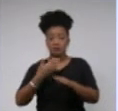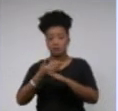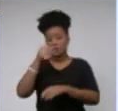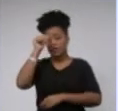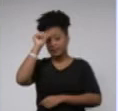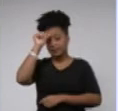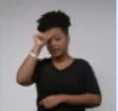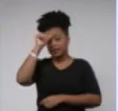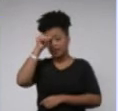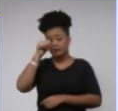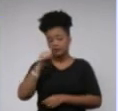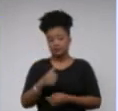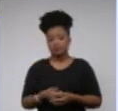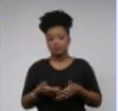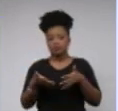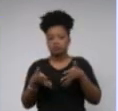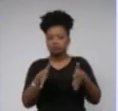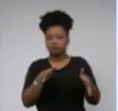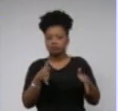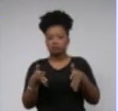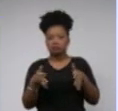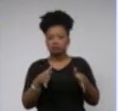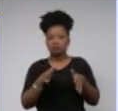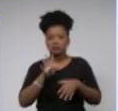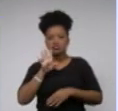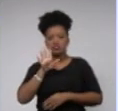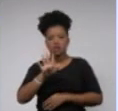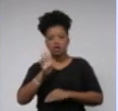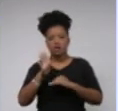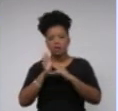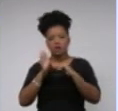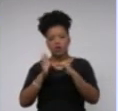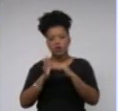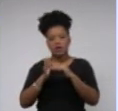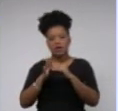4.5 million cases, and Russia with